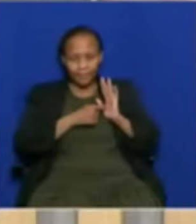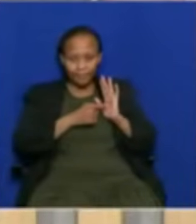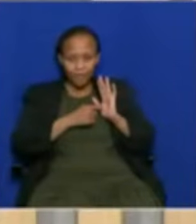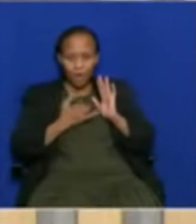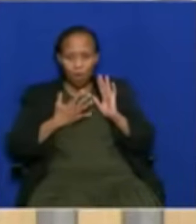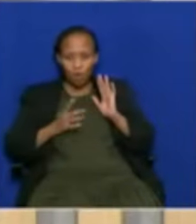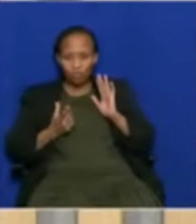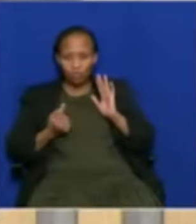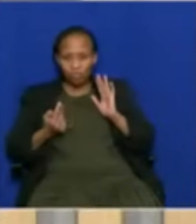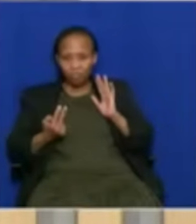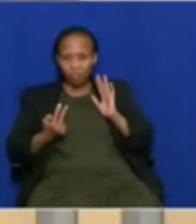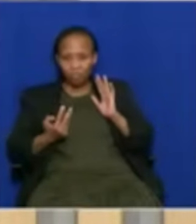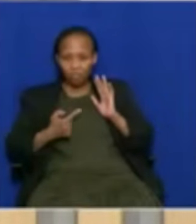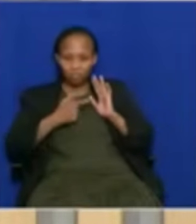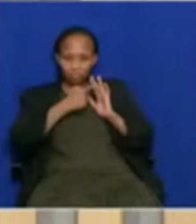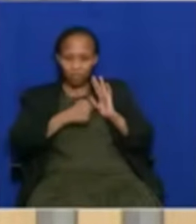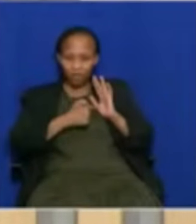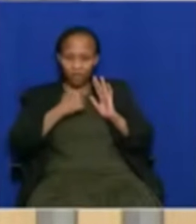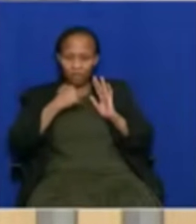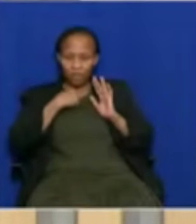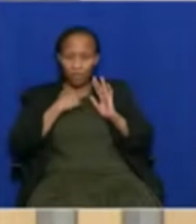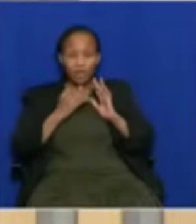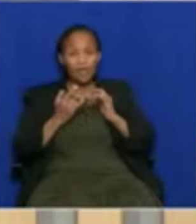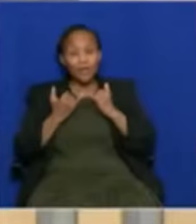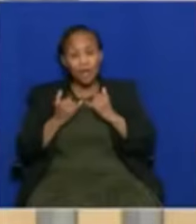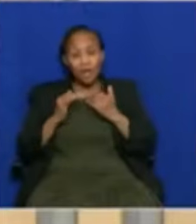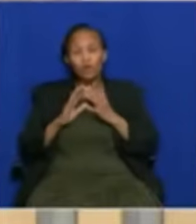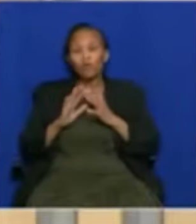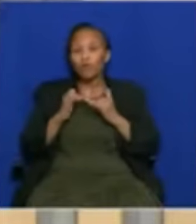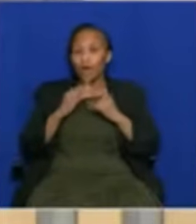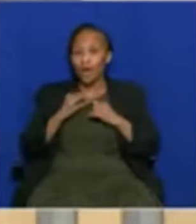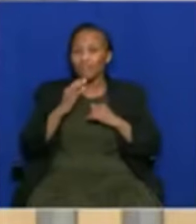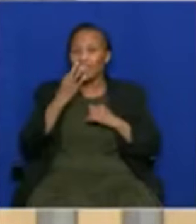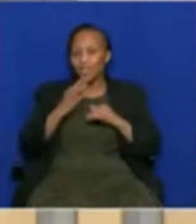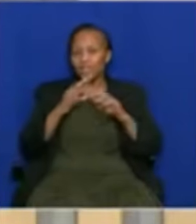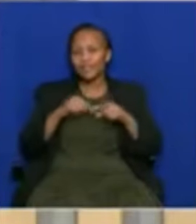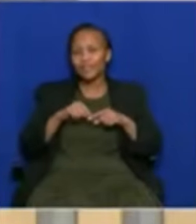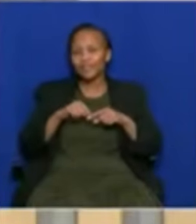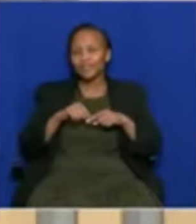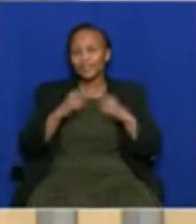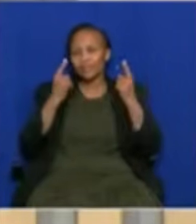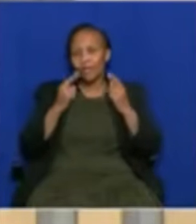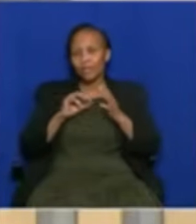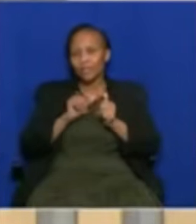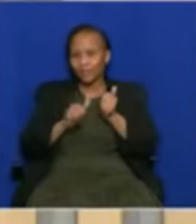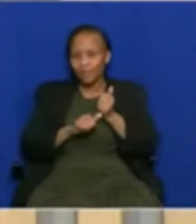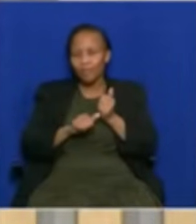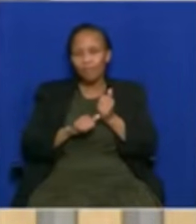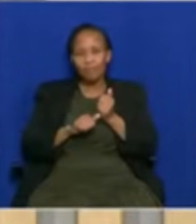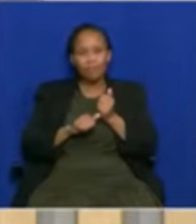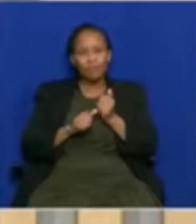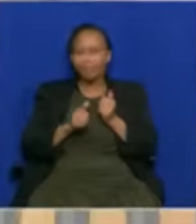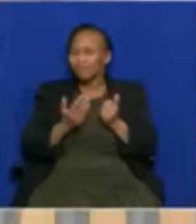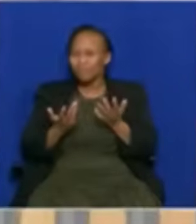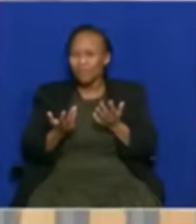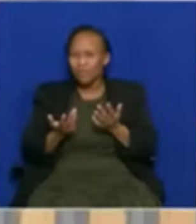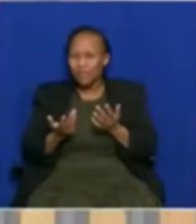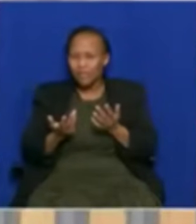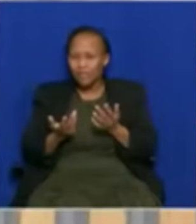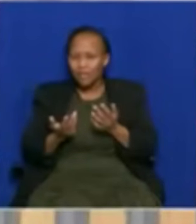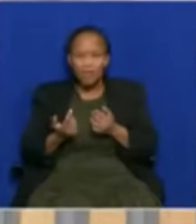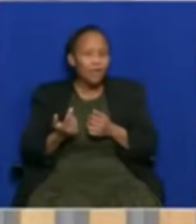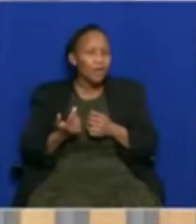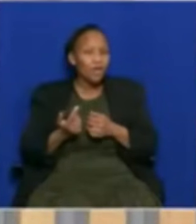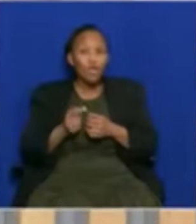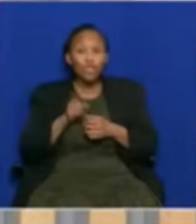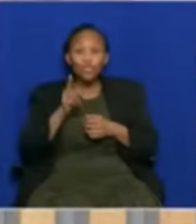you have 3 separate subcomponents, which are Why are you adding to the requirements? Because I've just read to you